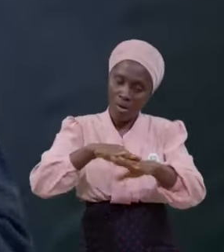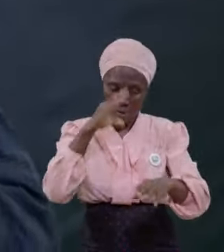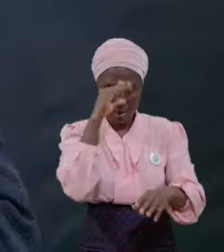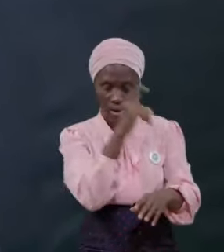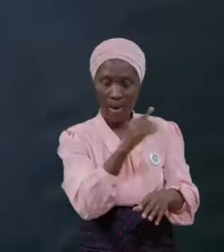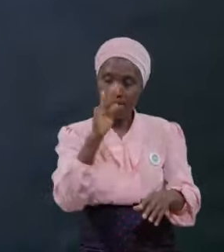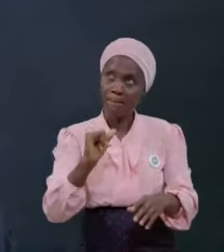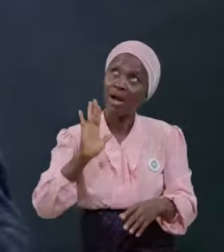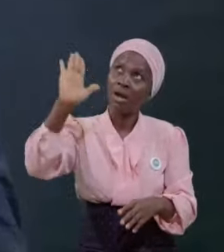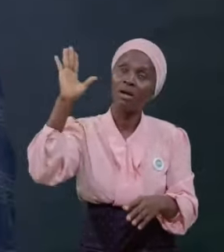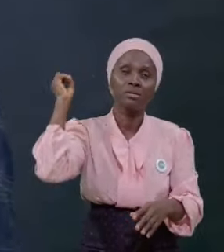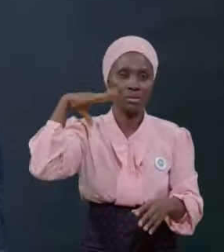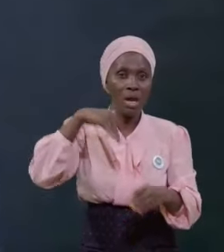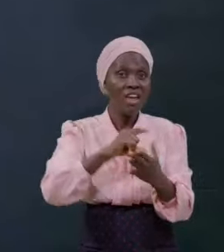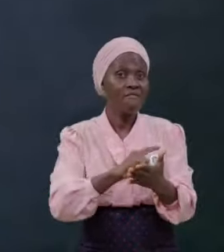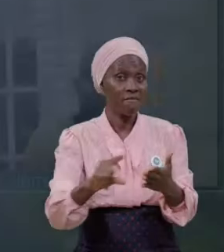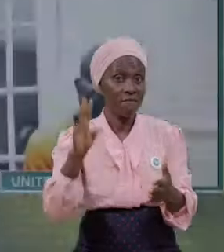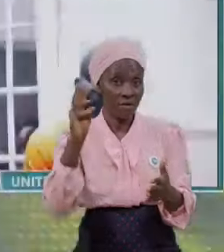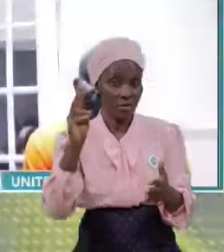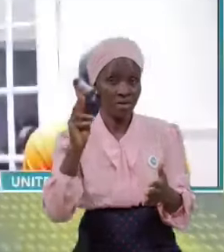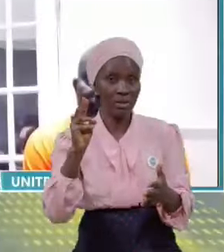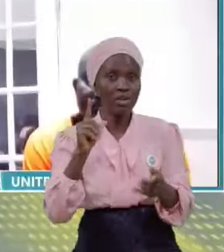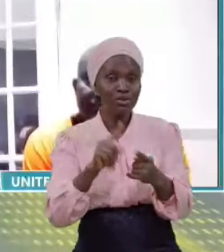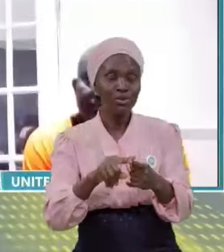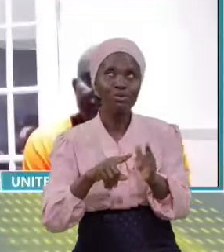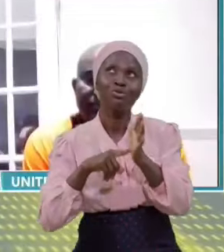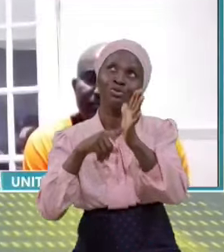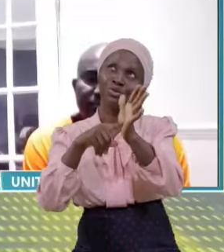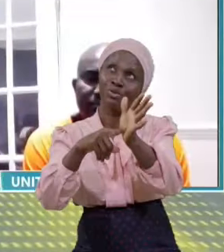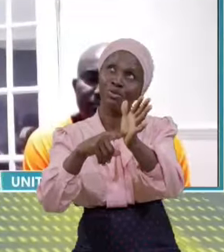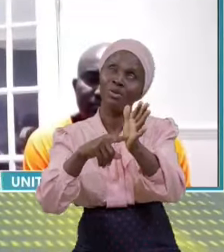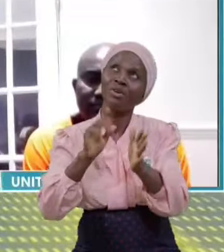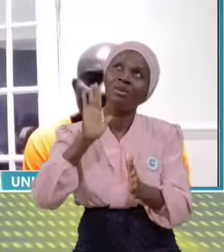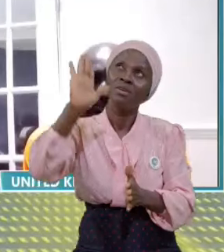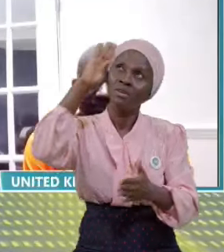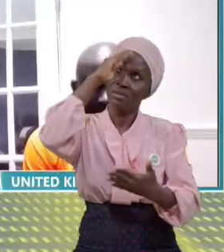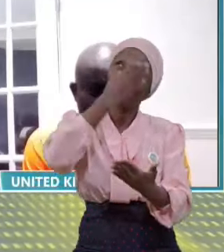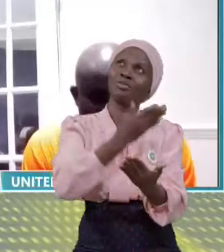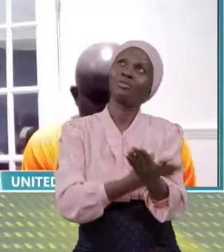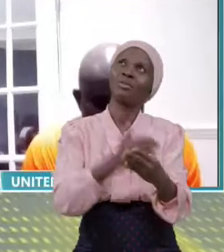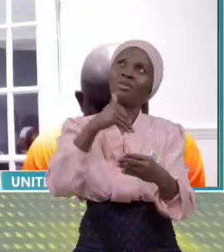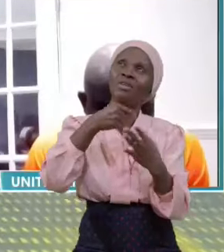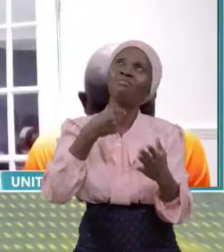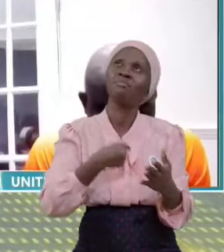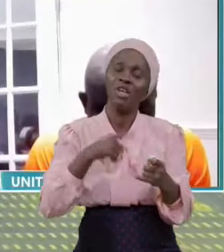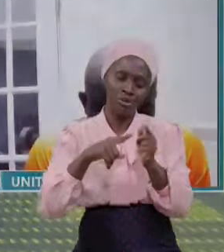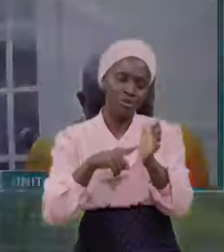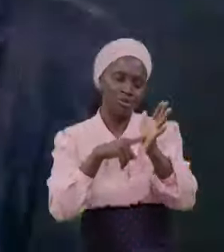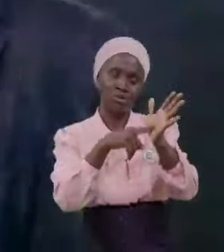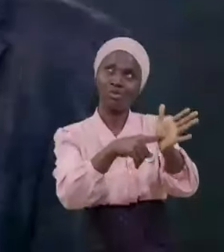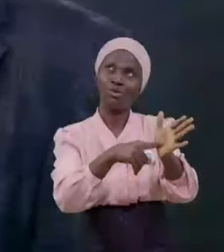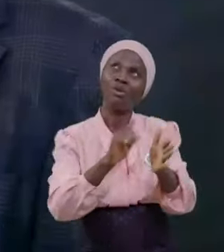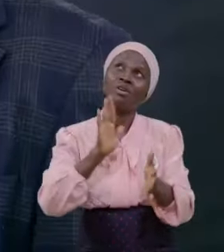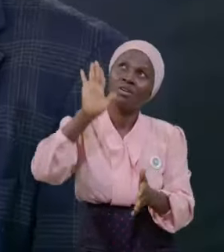to reveal his son in me. To reveal his son in me. To reveal,